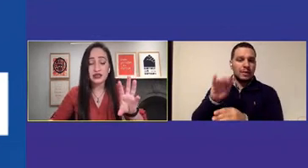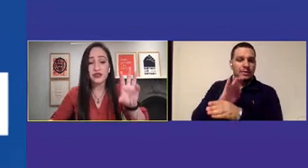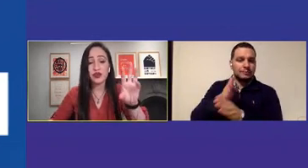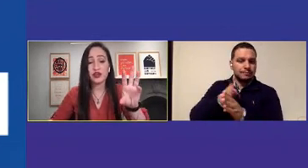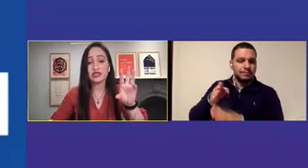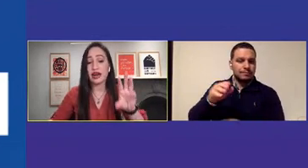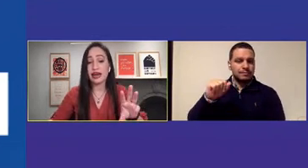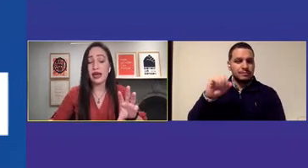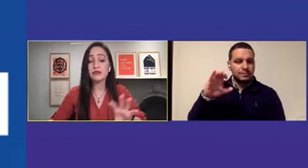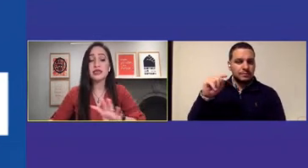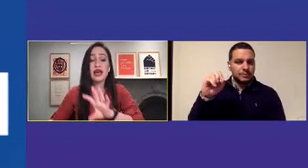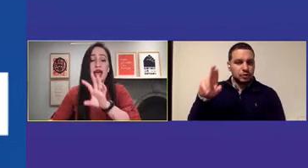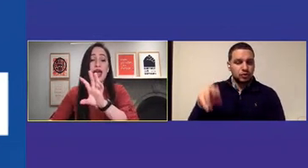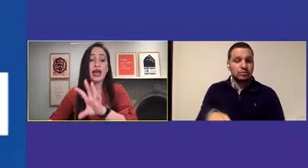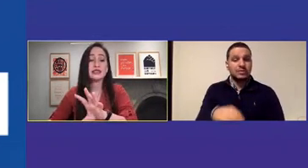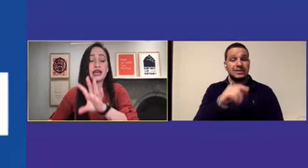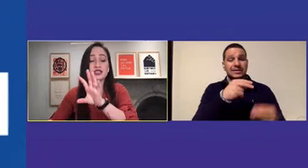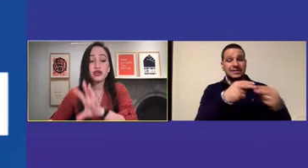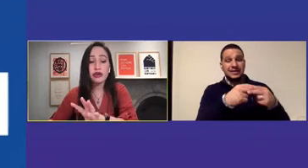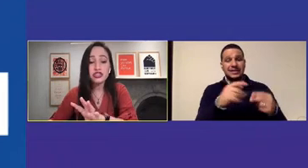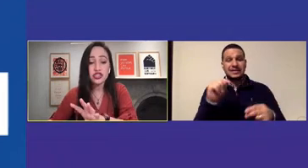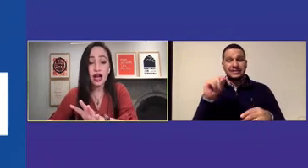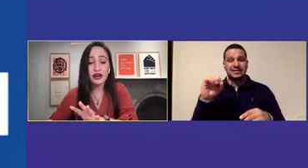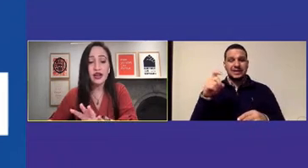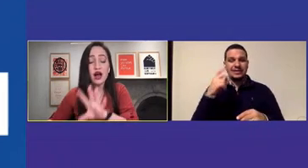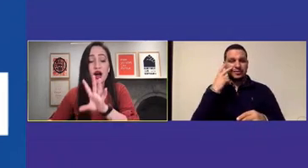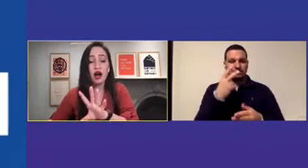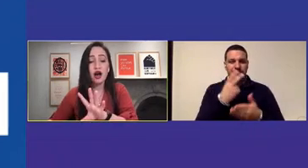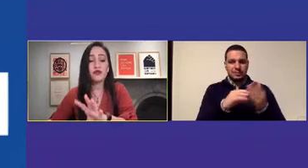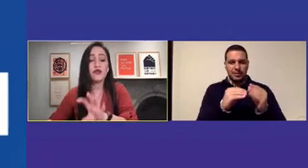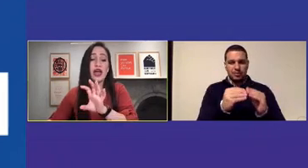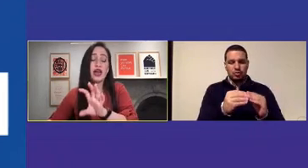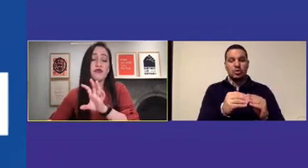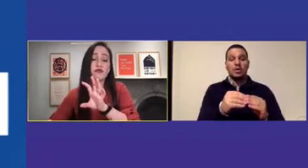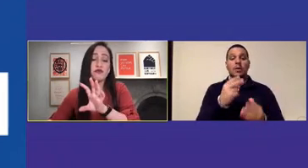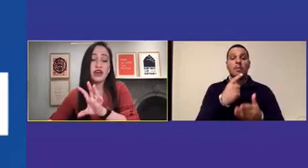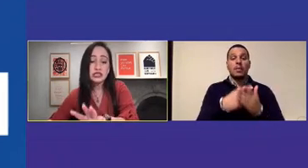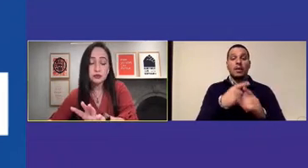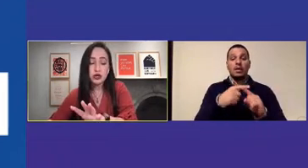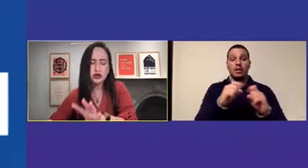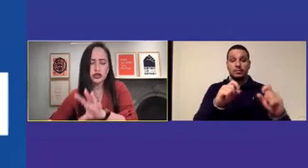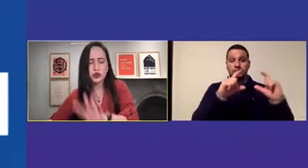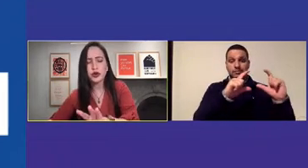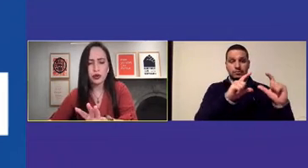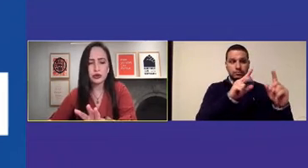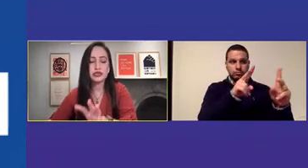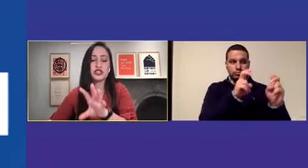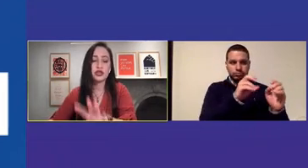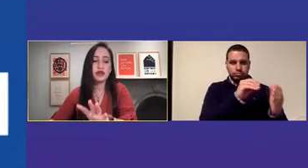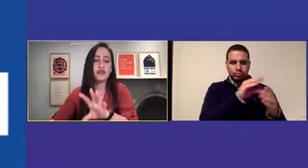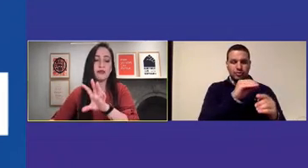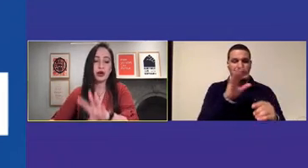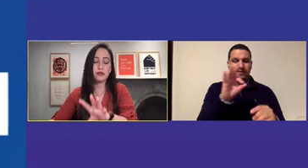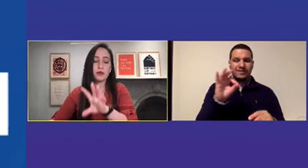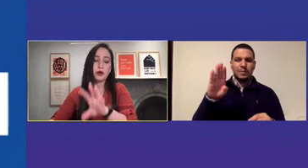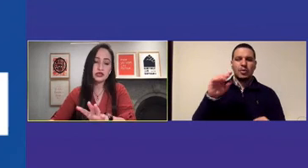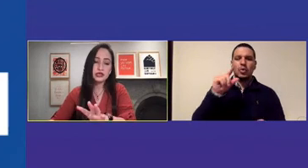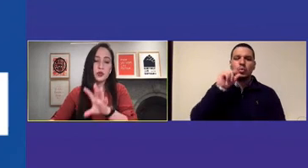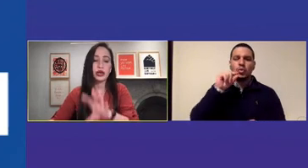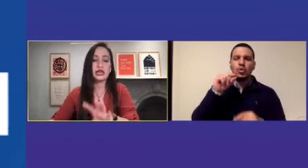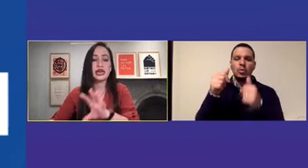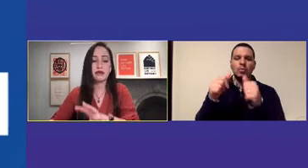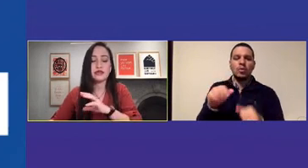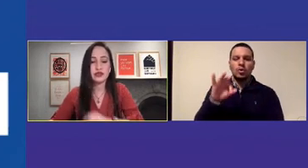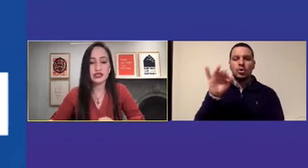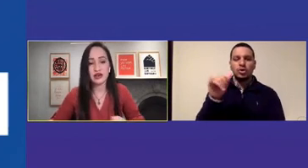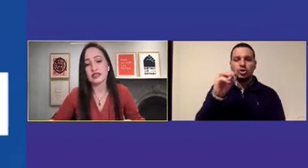slide shows some text of the figures that I named and a screenshot of a Facebook or Twitter post that Jimmy Van